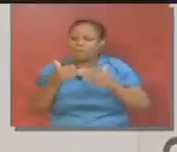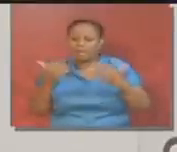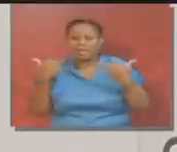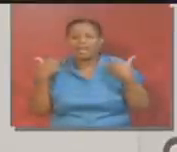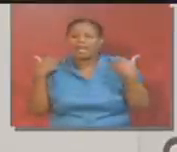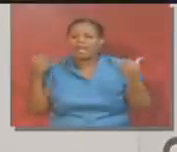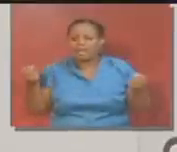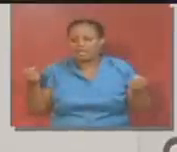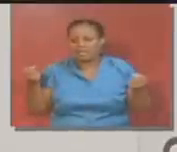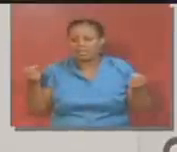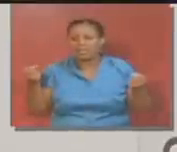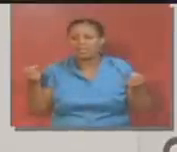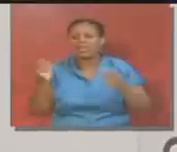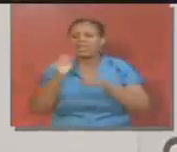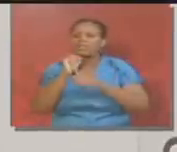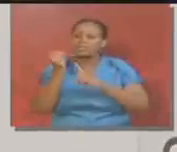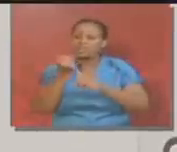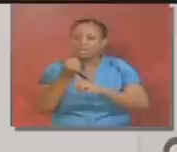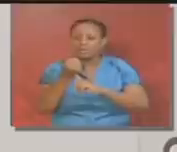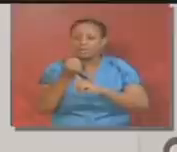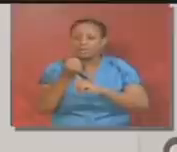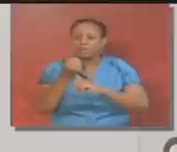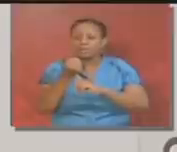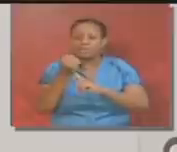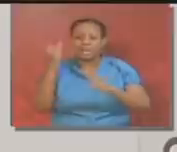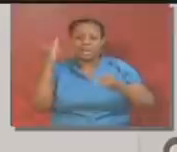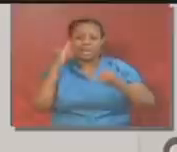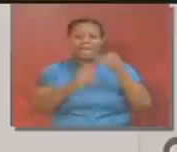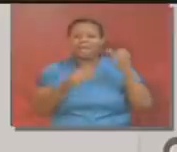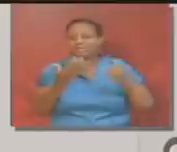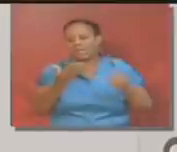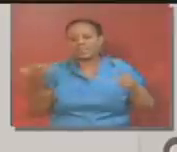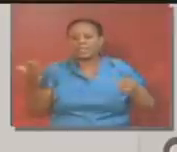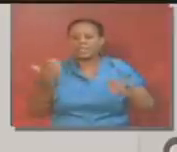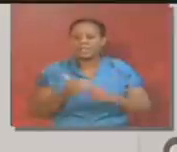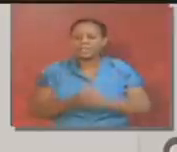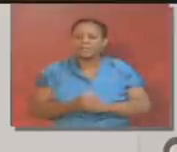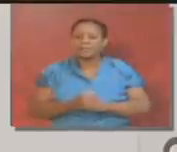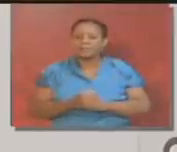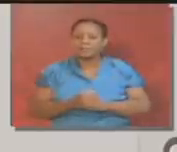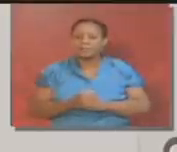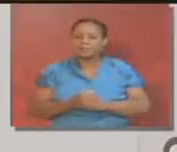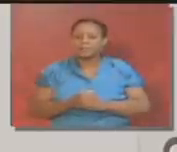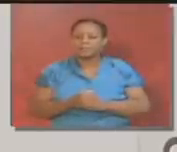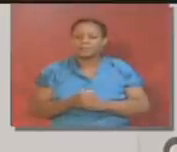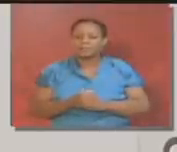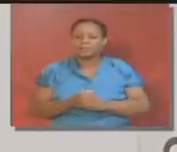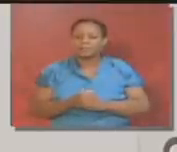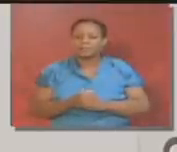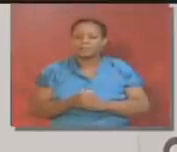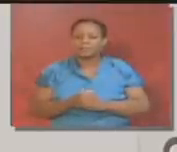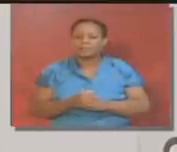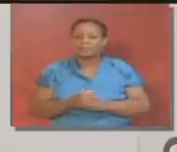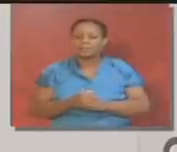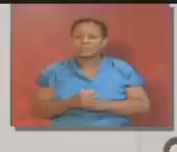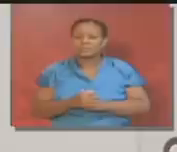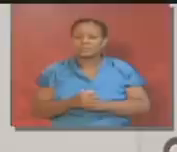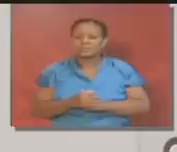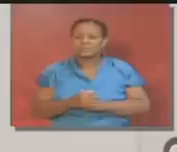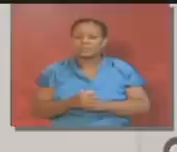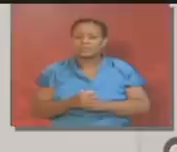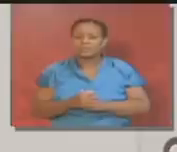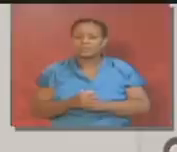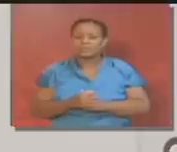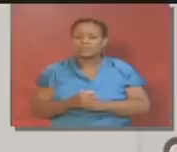protective. And the last thing is a little thing I want us to remember is hold the scene, take